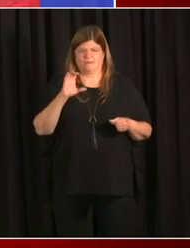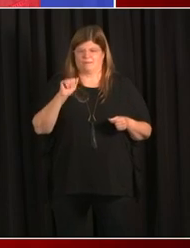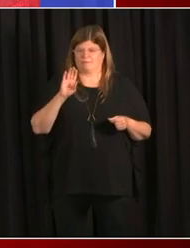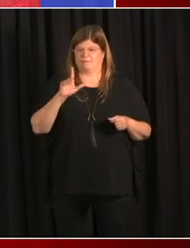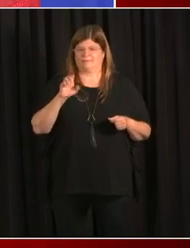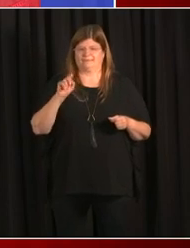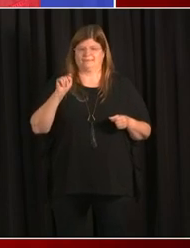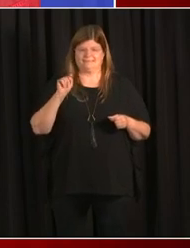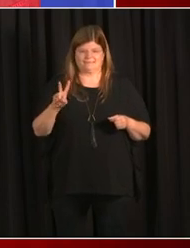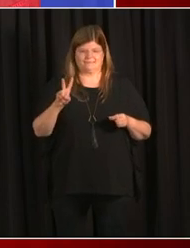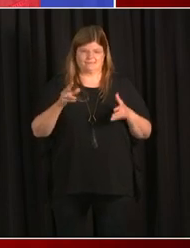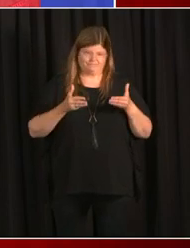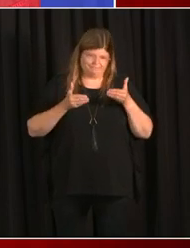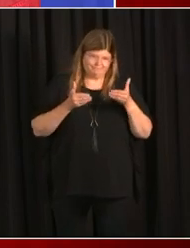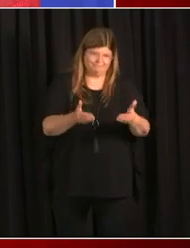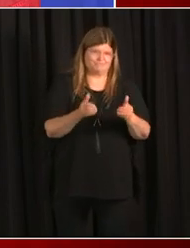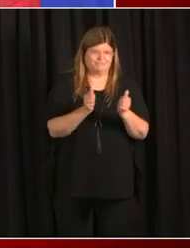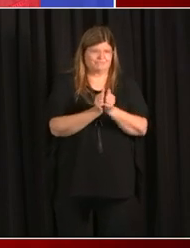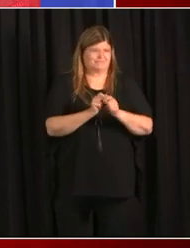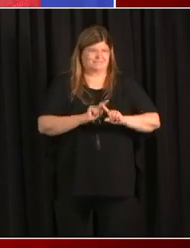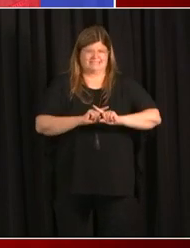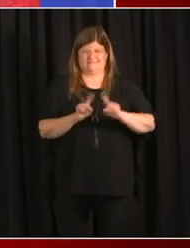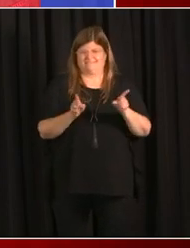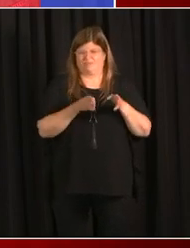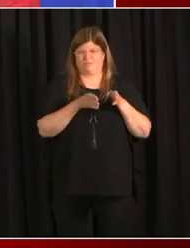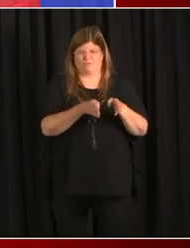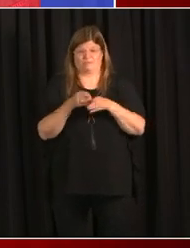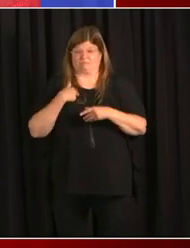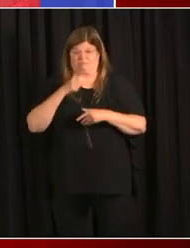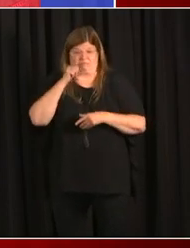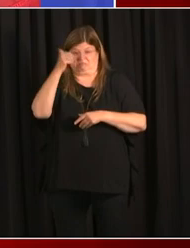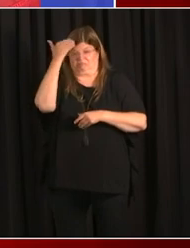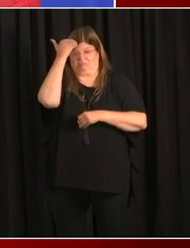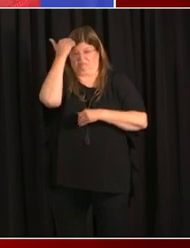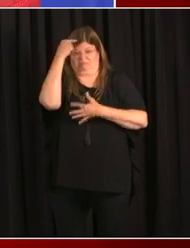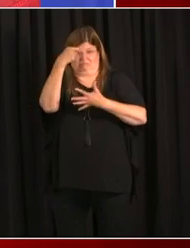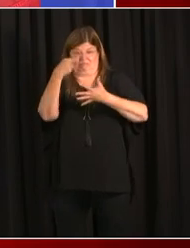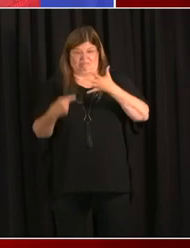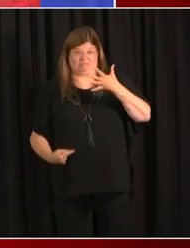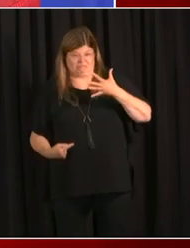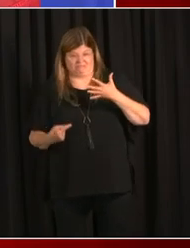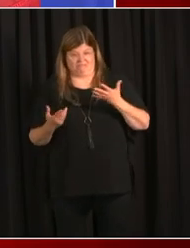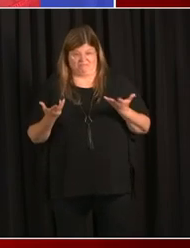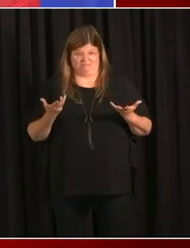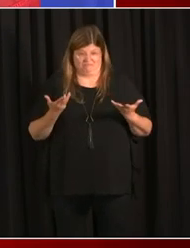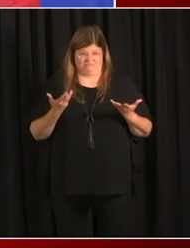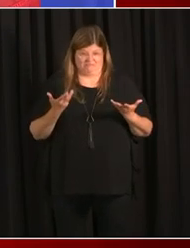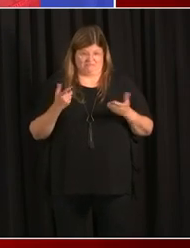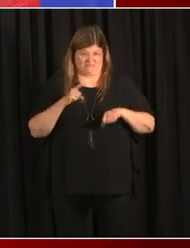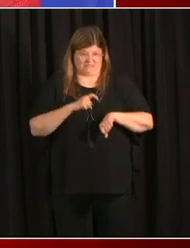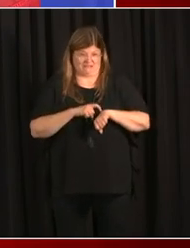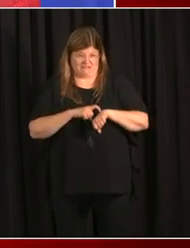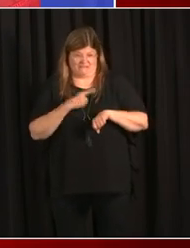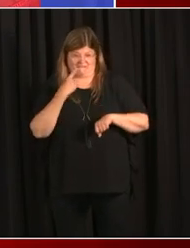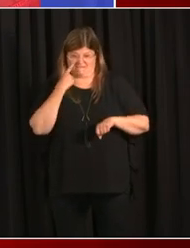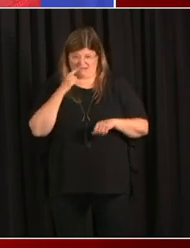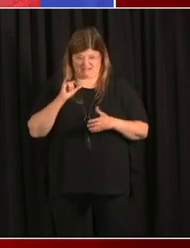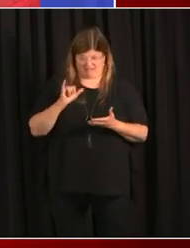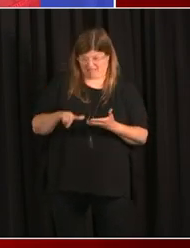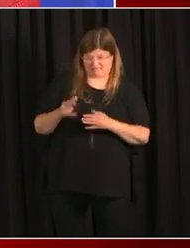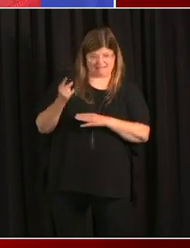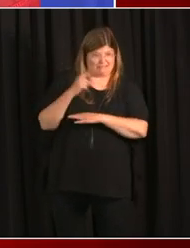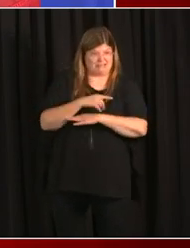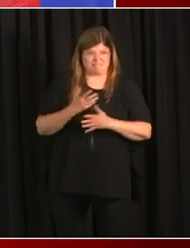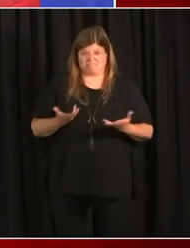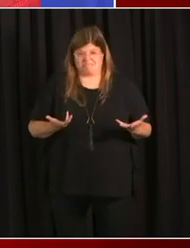is moving forward with in a different way. Sounds like, is it already time for Chuck Brown Day? Years going